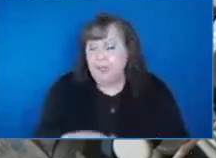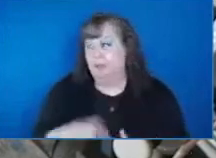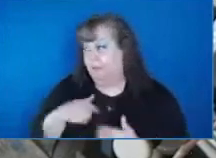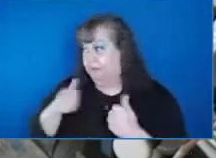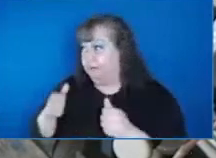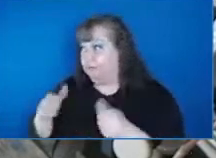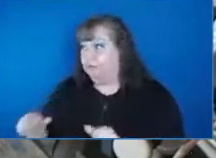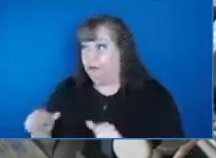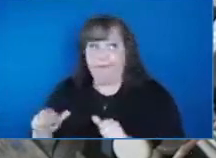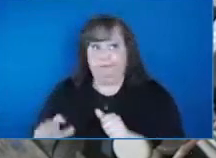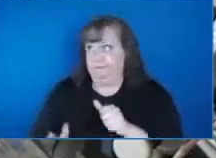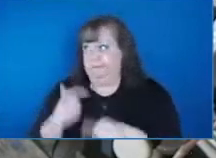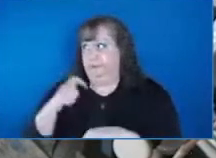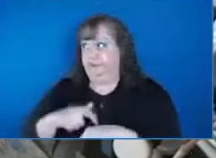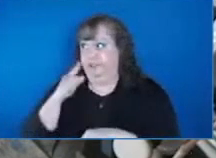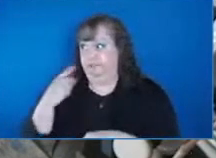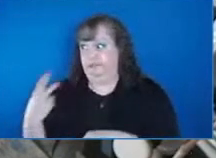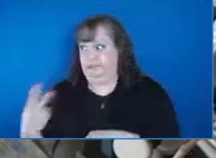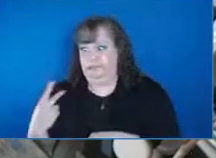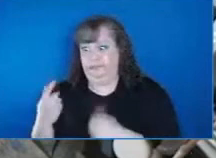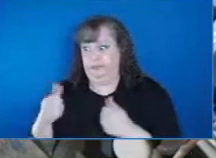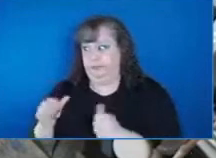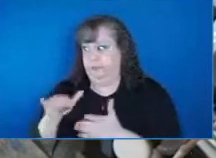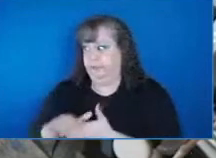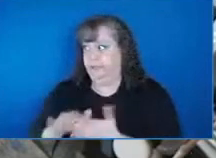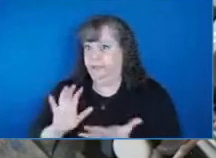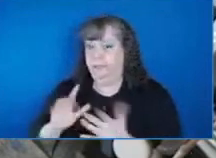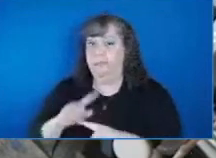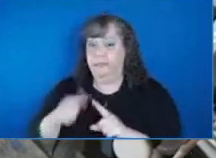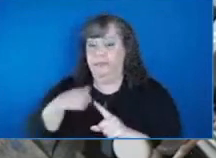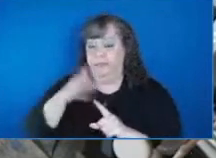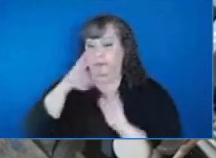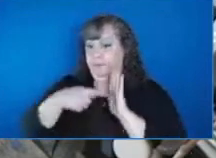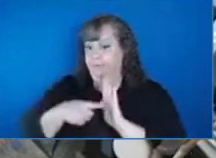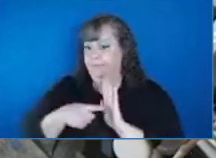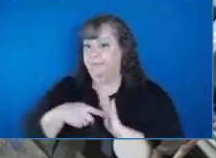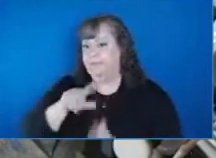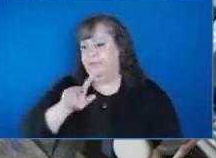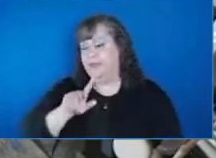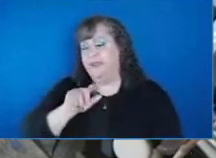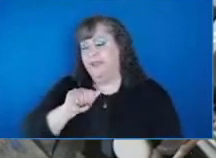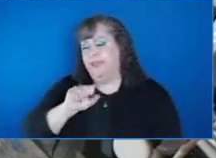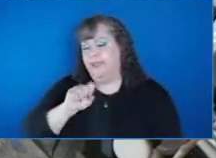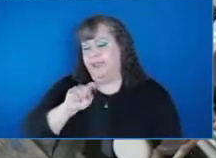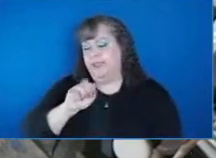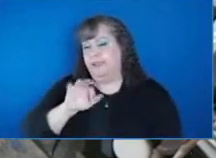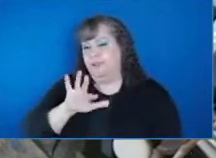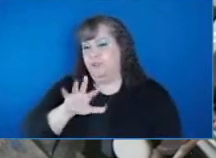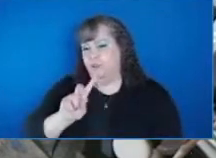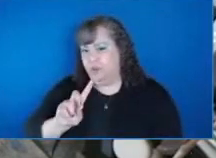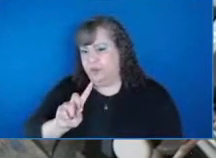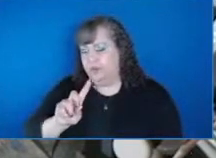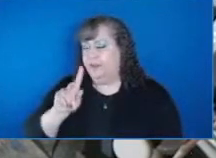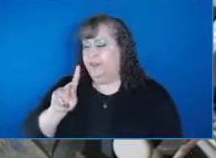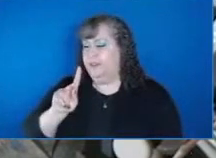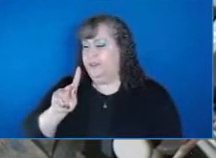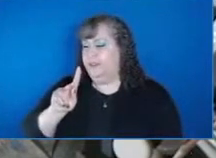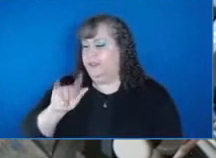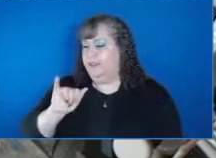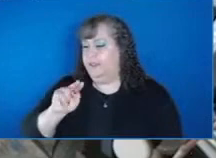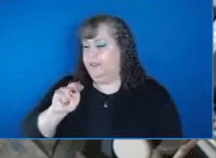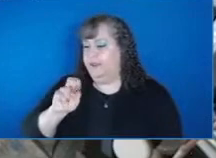us, but we're going to try to demonstrate this asteroid kinetic deflection method, which is really the moment